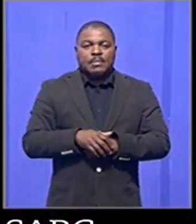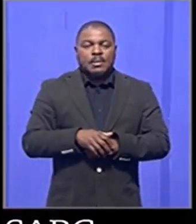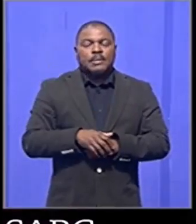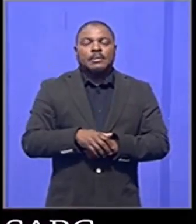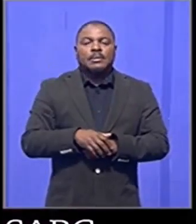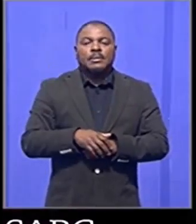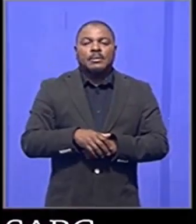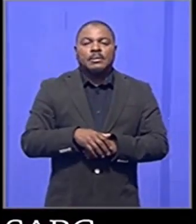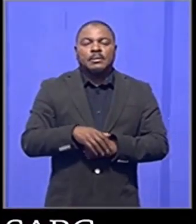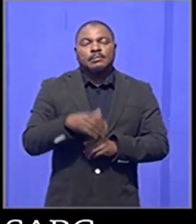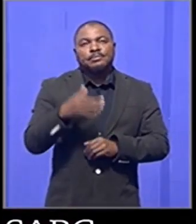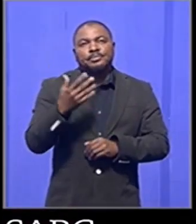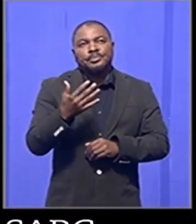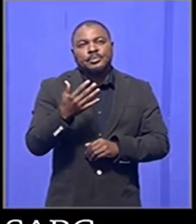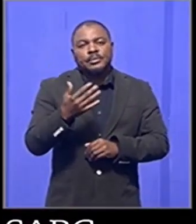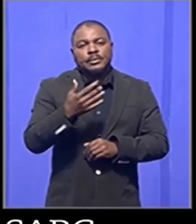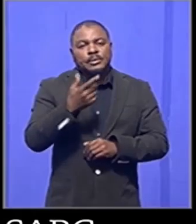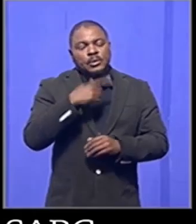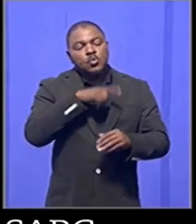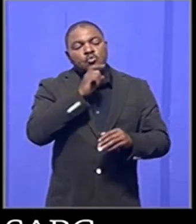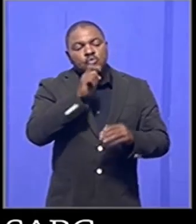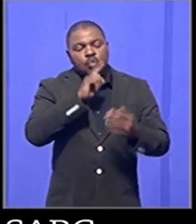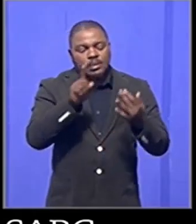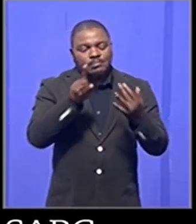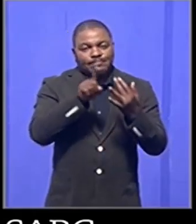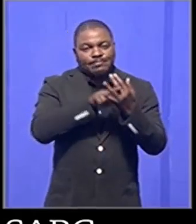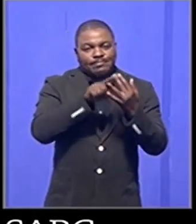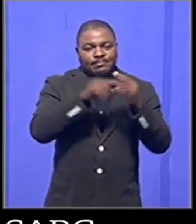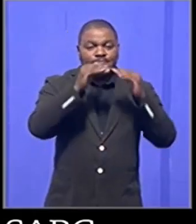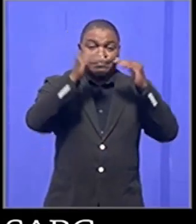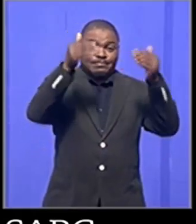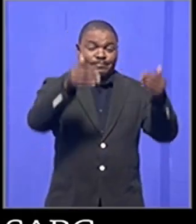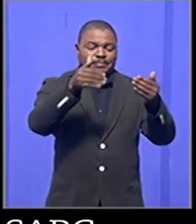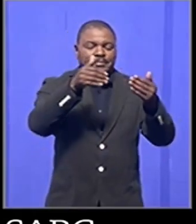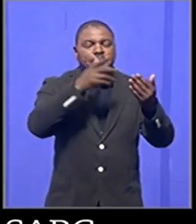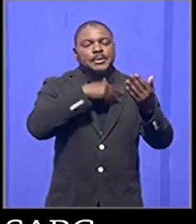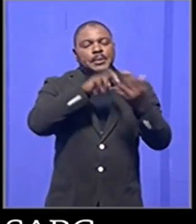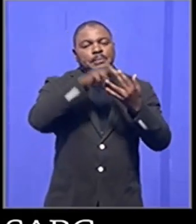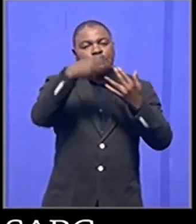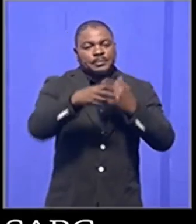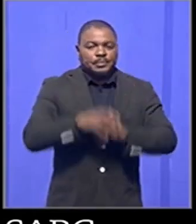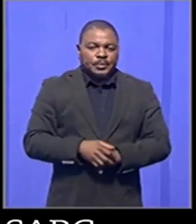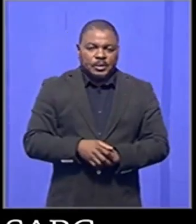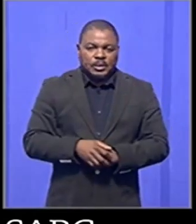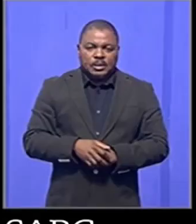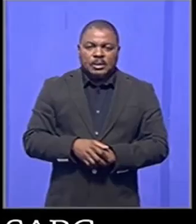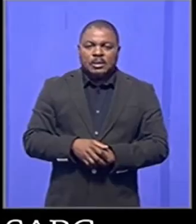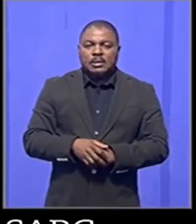the windscreen. So like he asked us to go save our